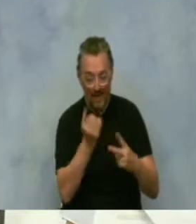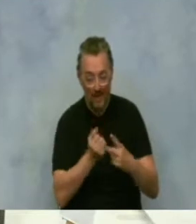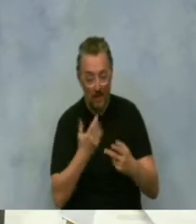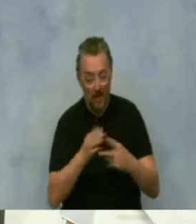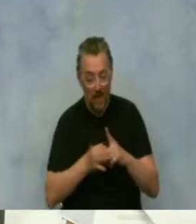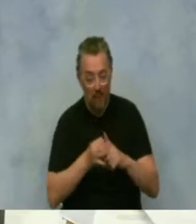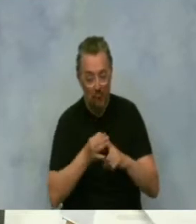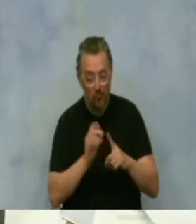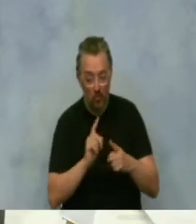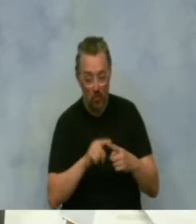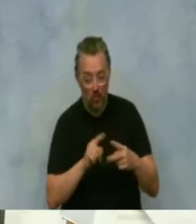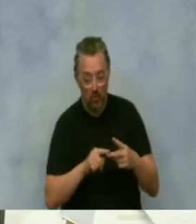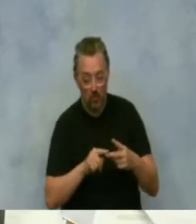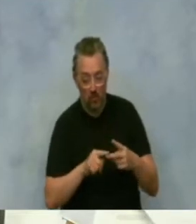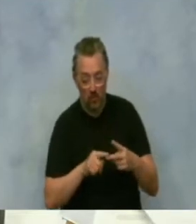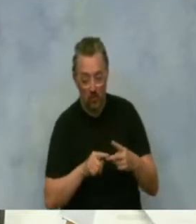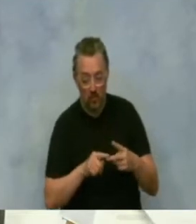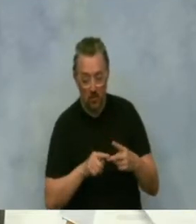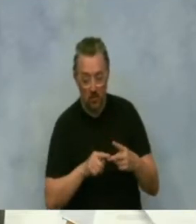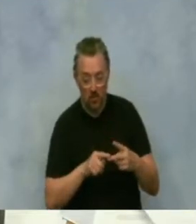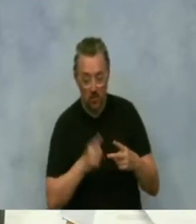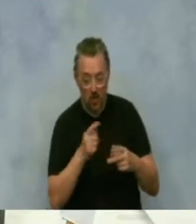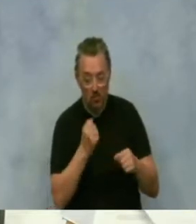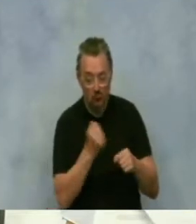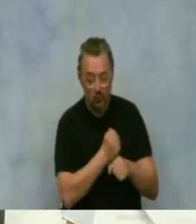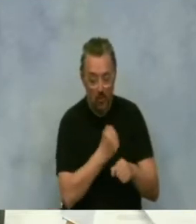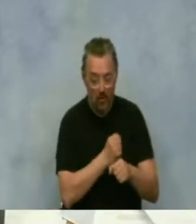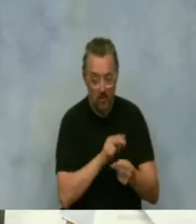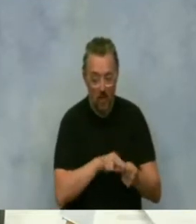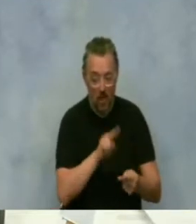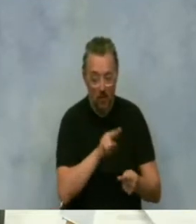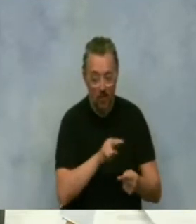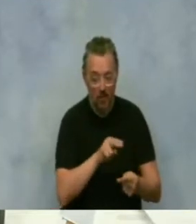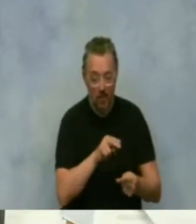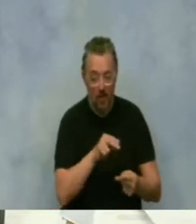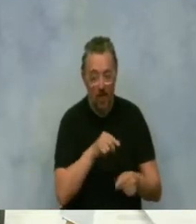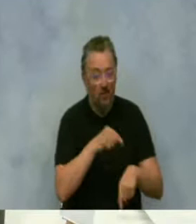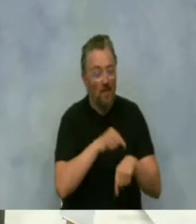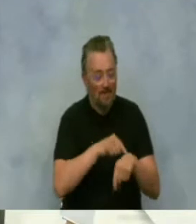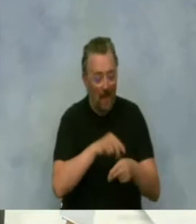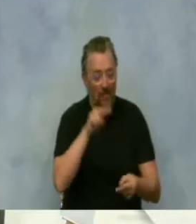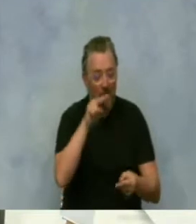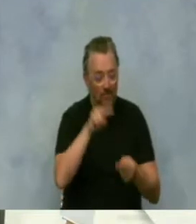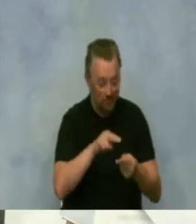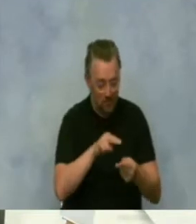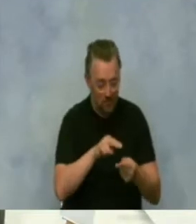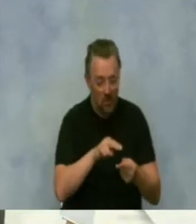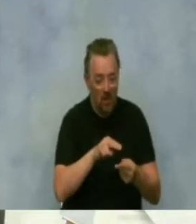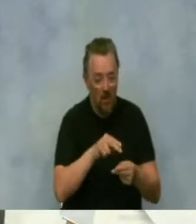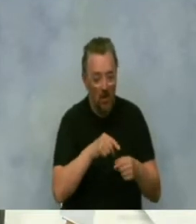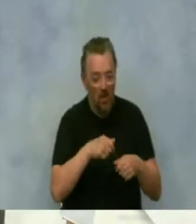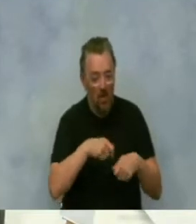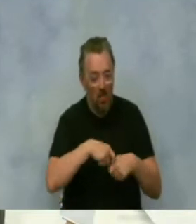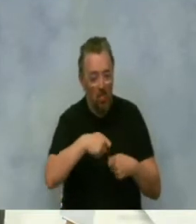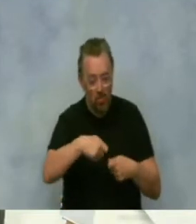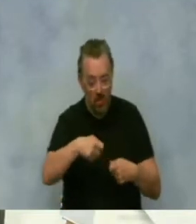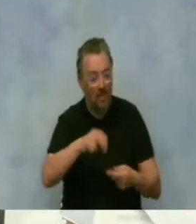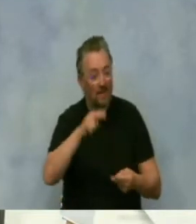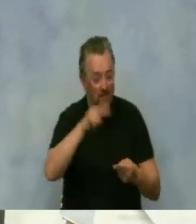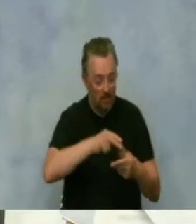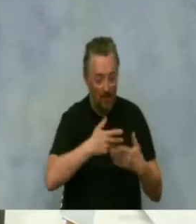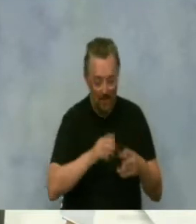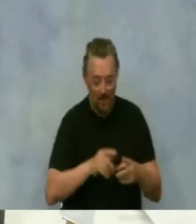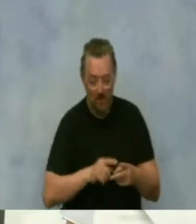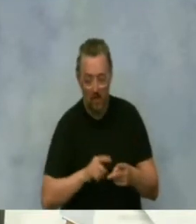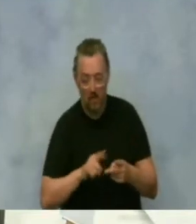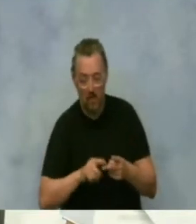year were the average days to complete non-emergency repairs, reducing from 13.7 days to 11.76 days, and rent collected, which is a figure we highlighted earlier